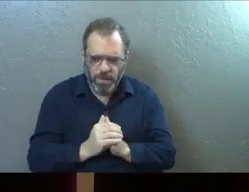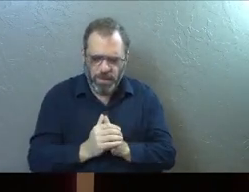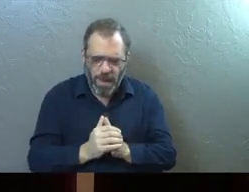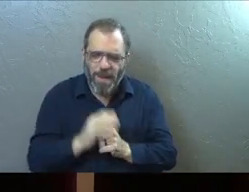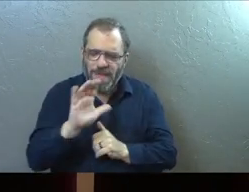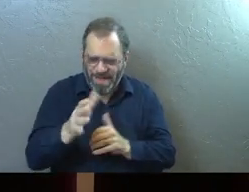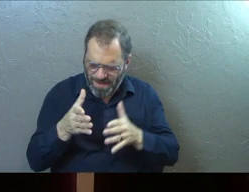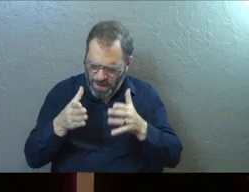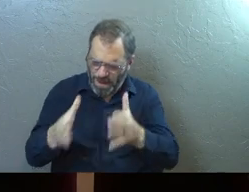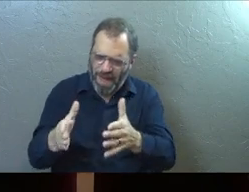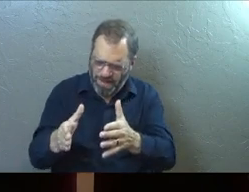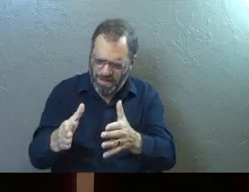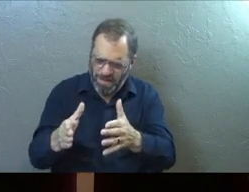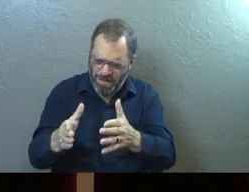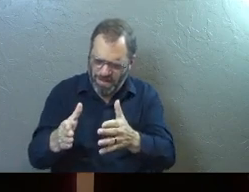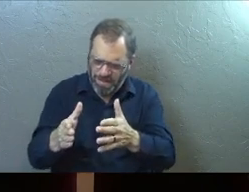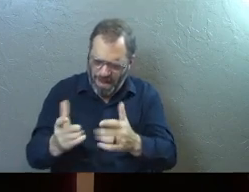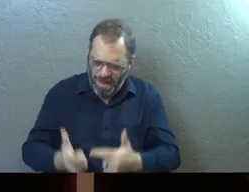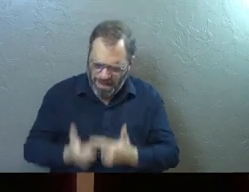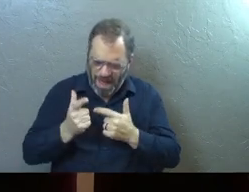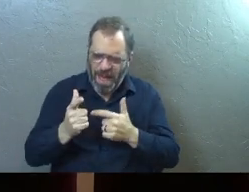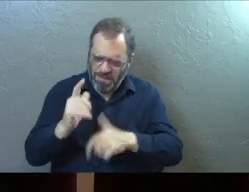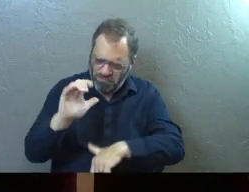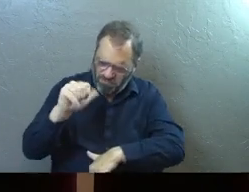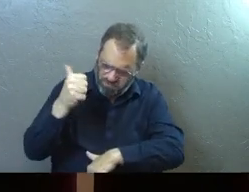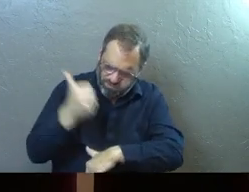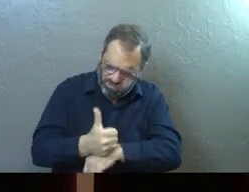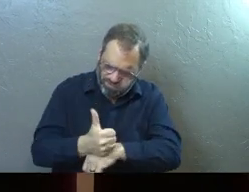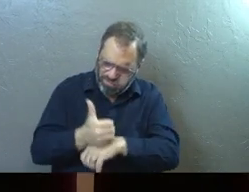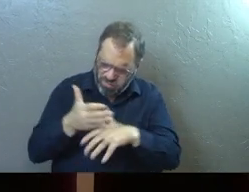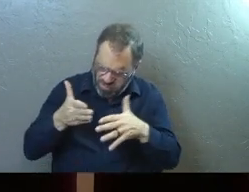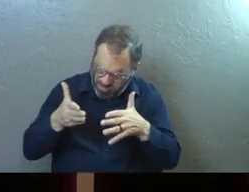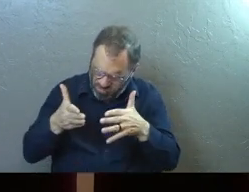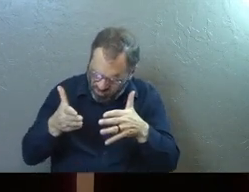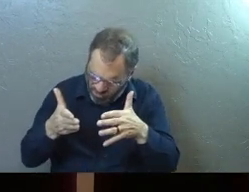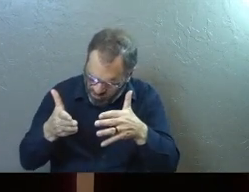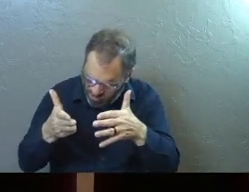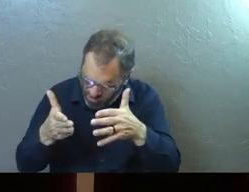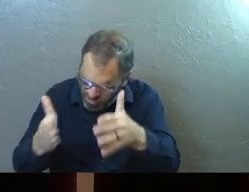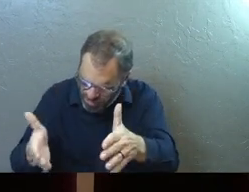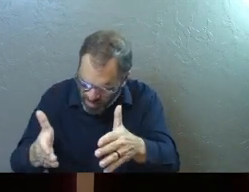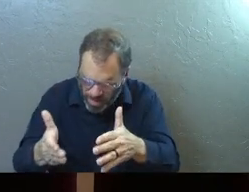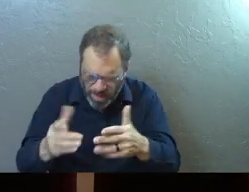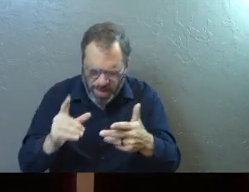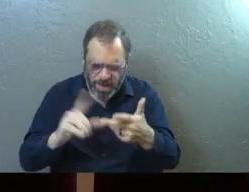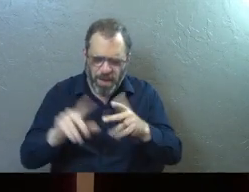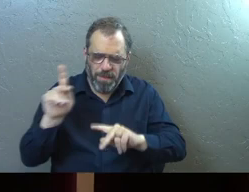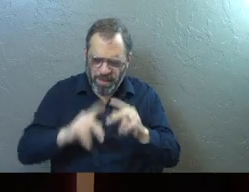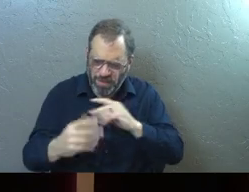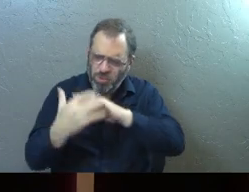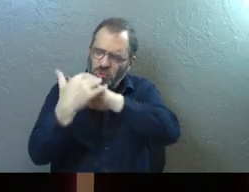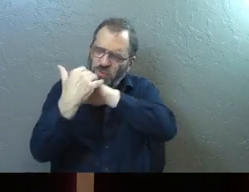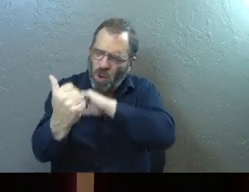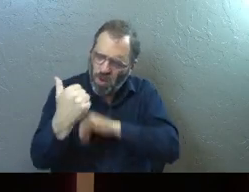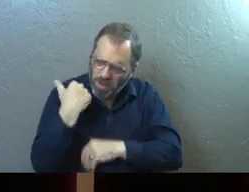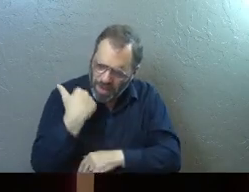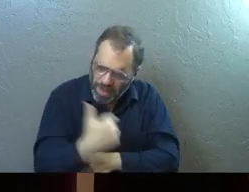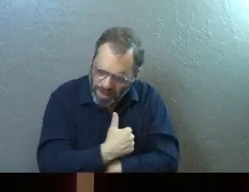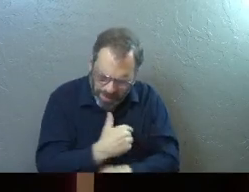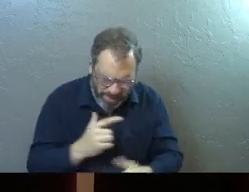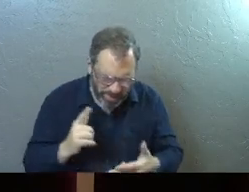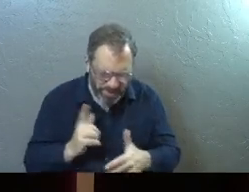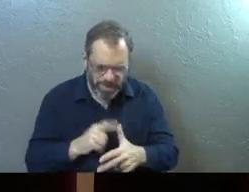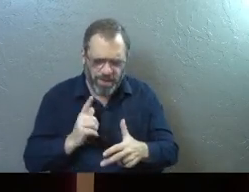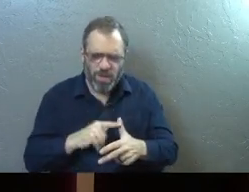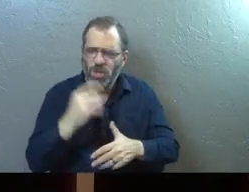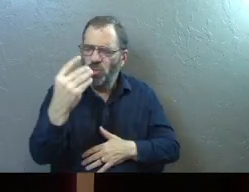God, that there's a path in our life, God, that you've laid out. God, there are things that you want us to do. God, there are places that you've called us to. God,